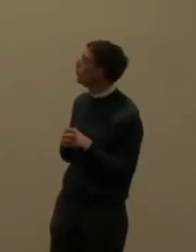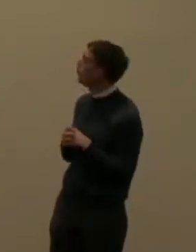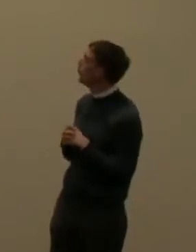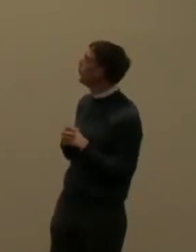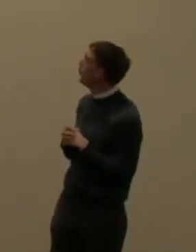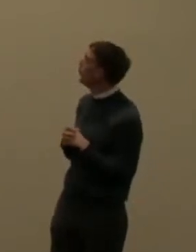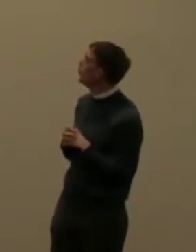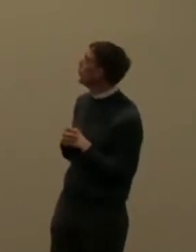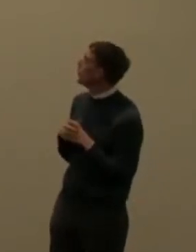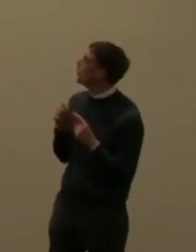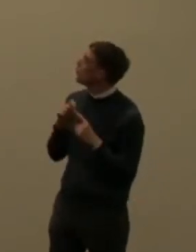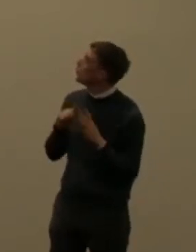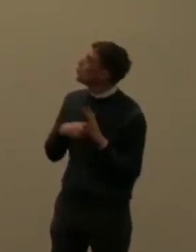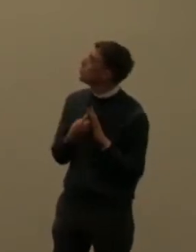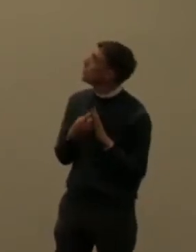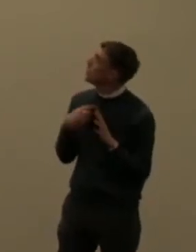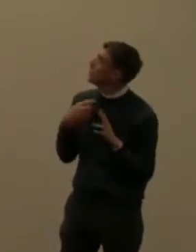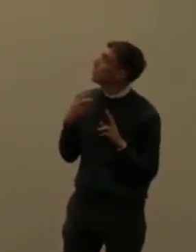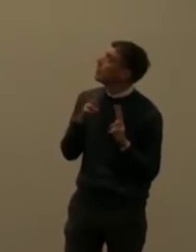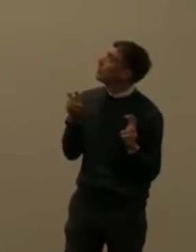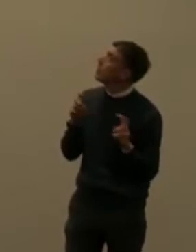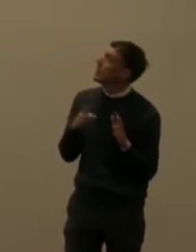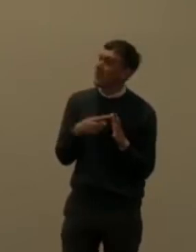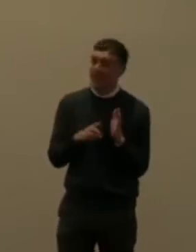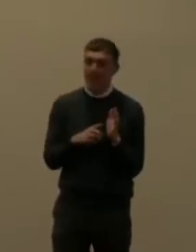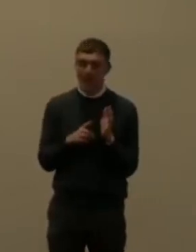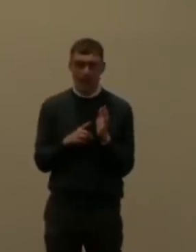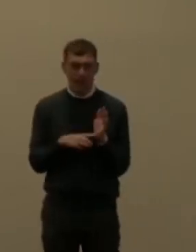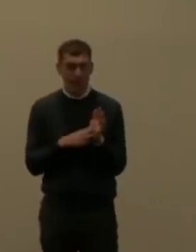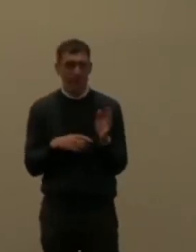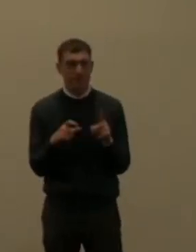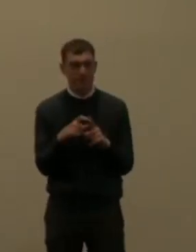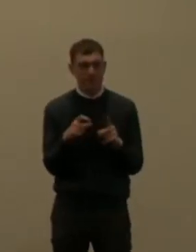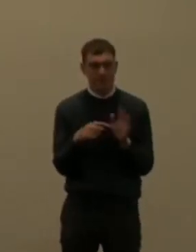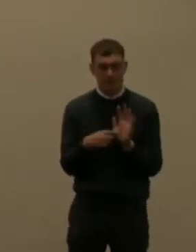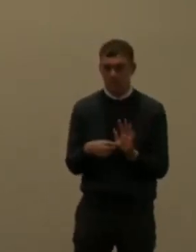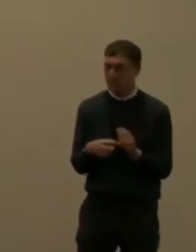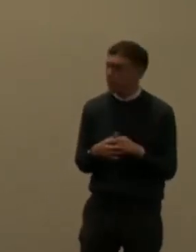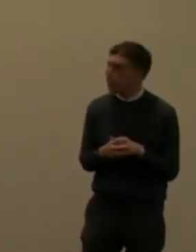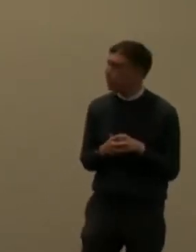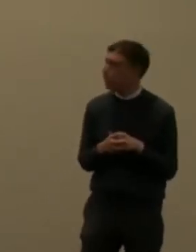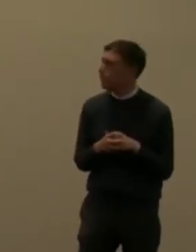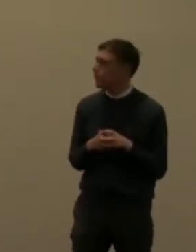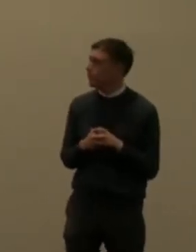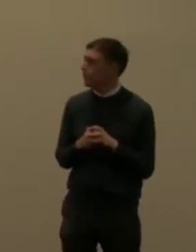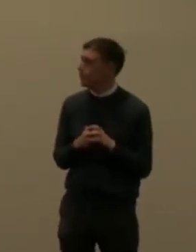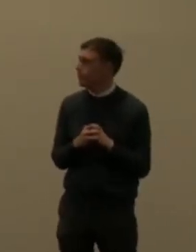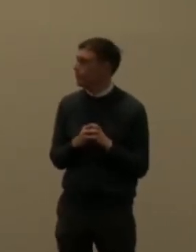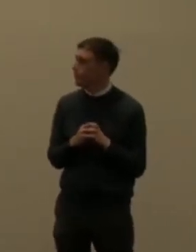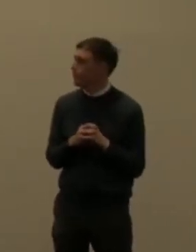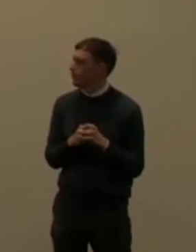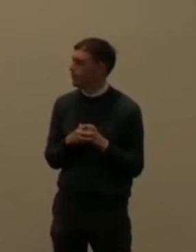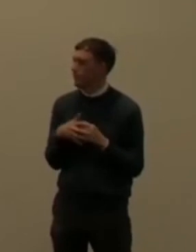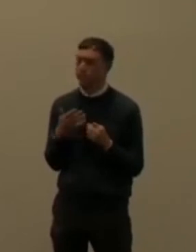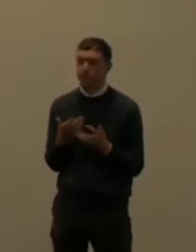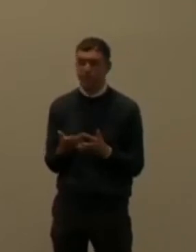in my project, I see that there is a folder called AIM demo, and if I open it, I see all the different artifacts that were